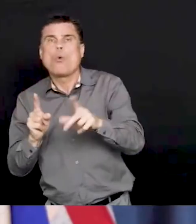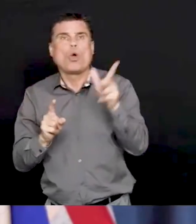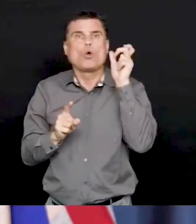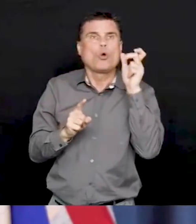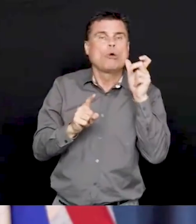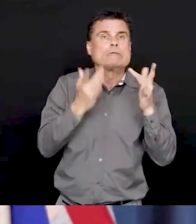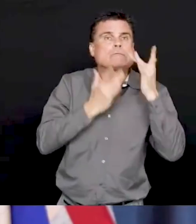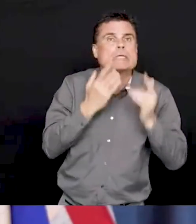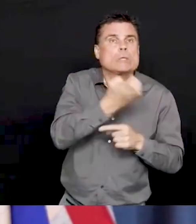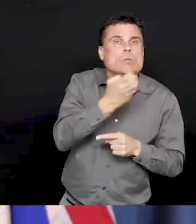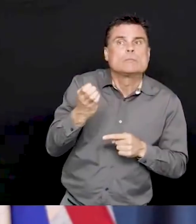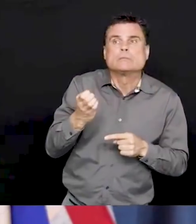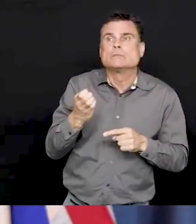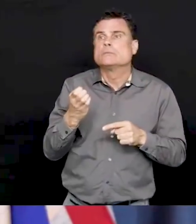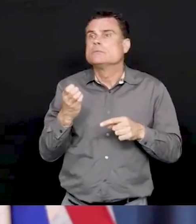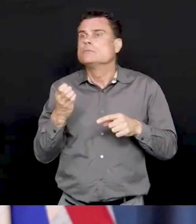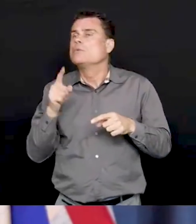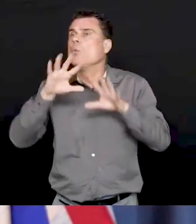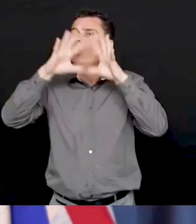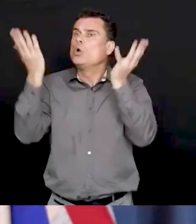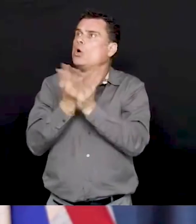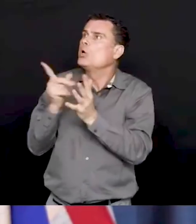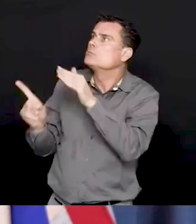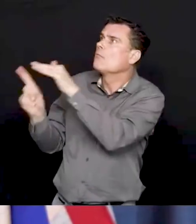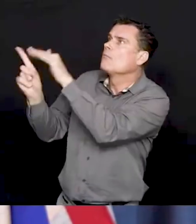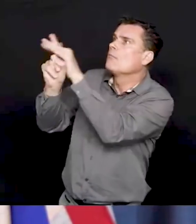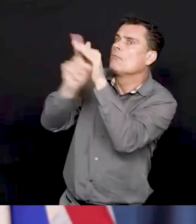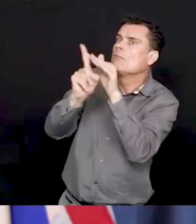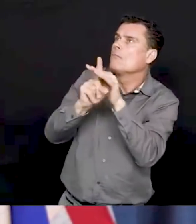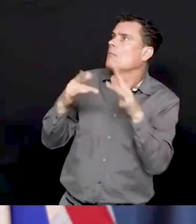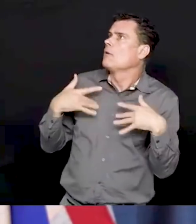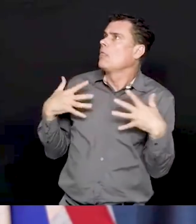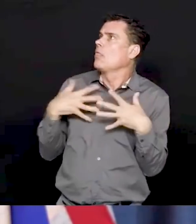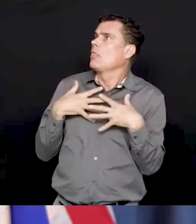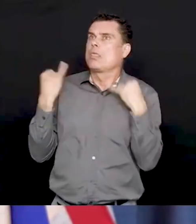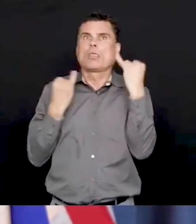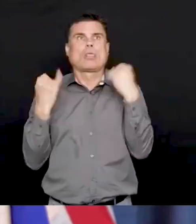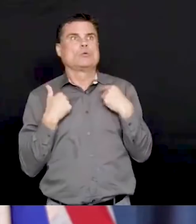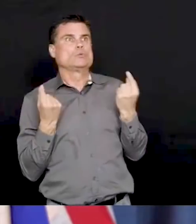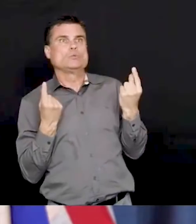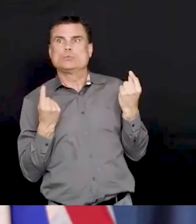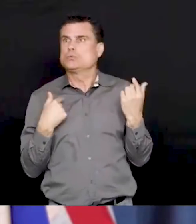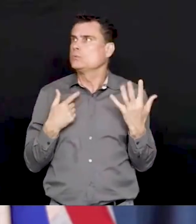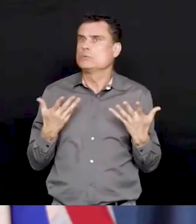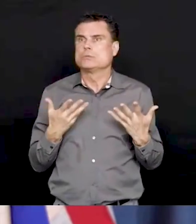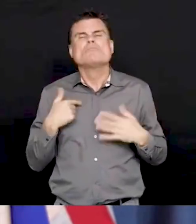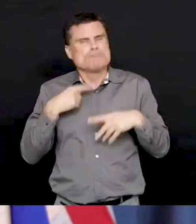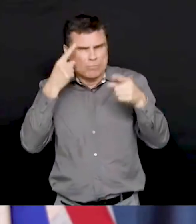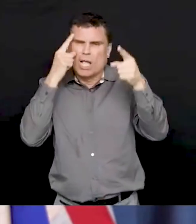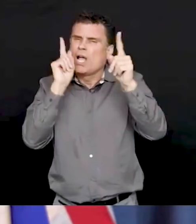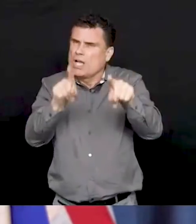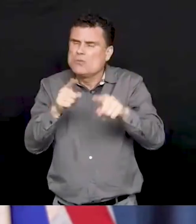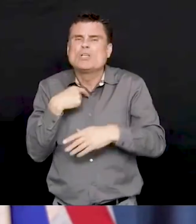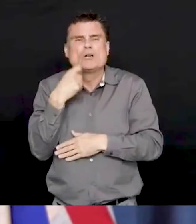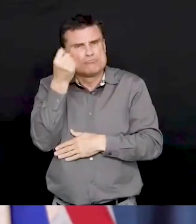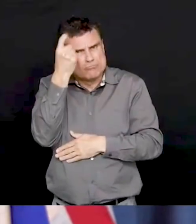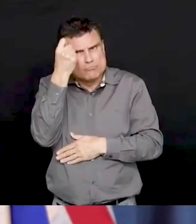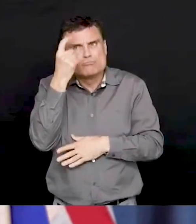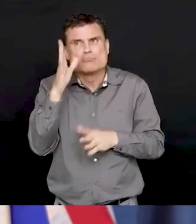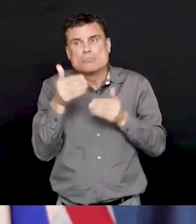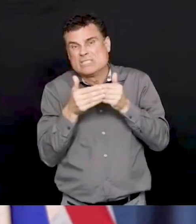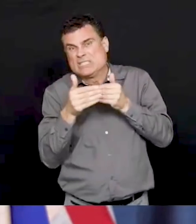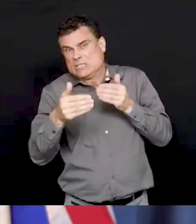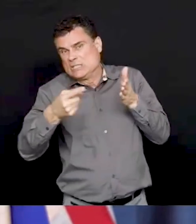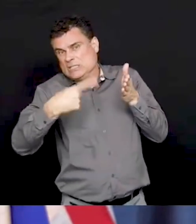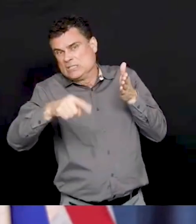know, we don't know what's going to happen in the next week to 2 weeks. We can only continue to watch, continue to prepare, continue